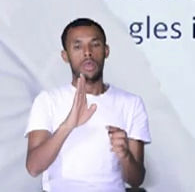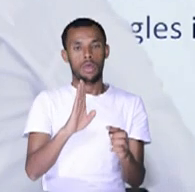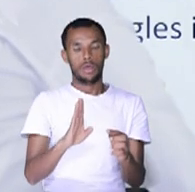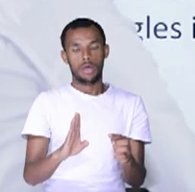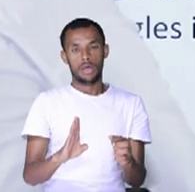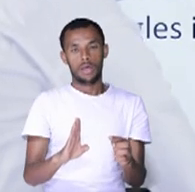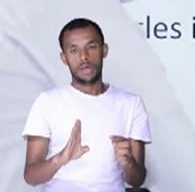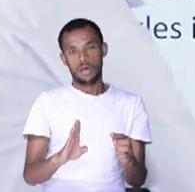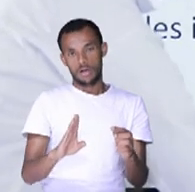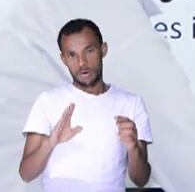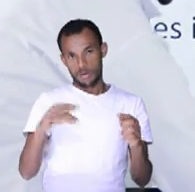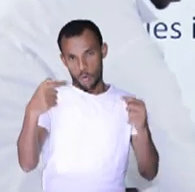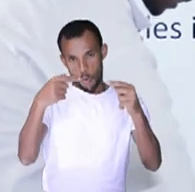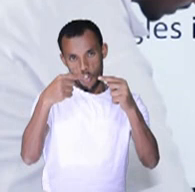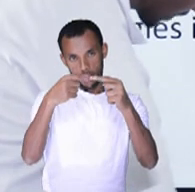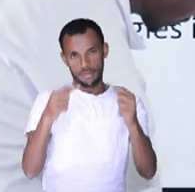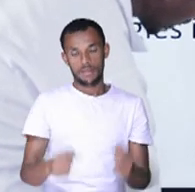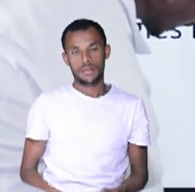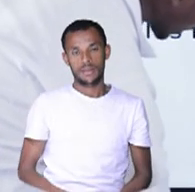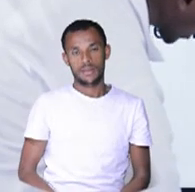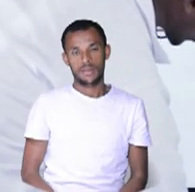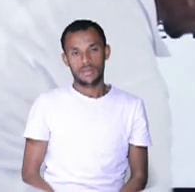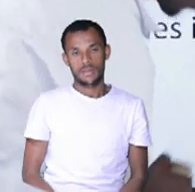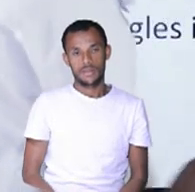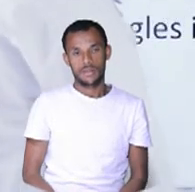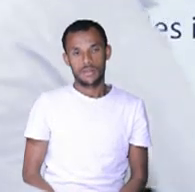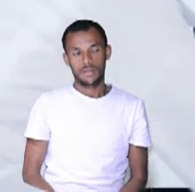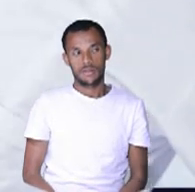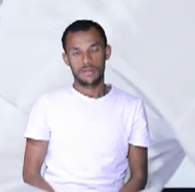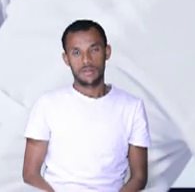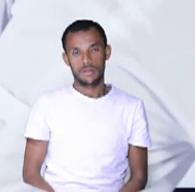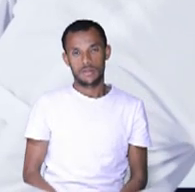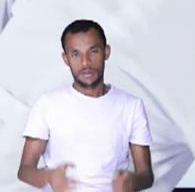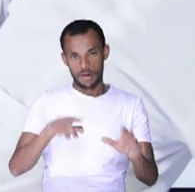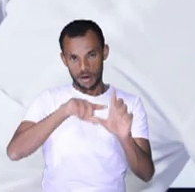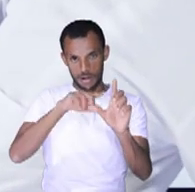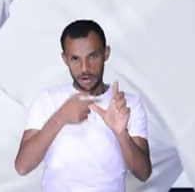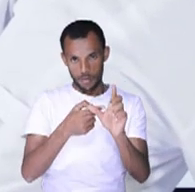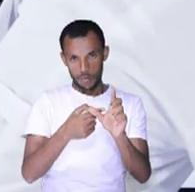Angles in corresponding position must be congruent.